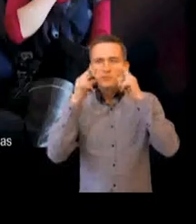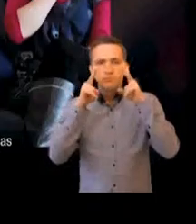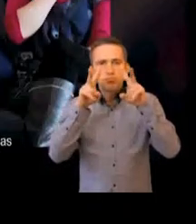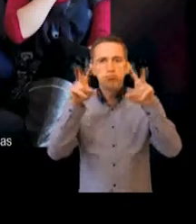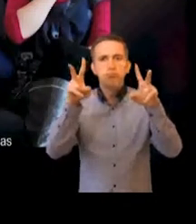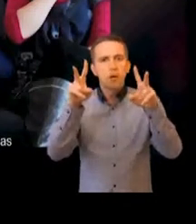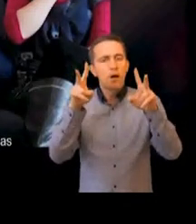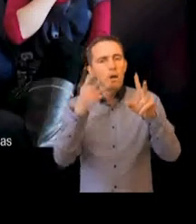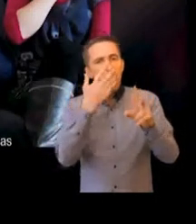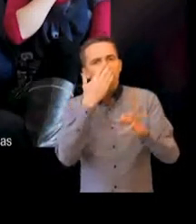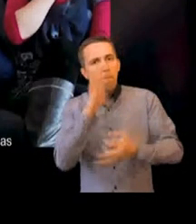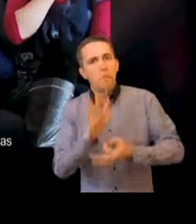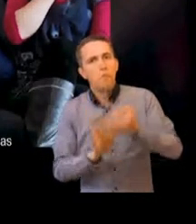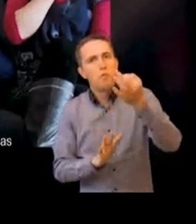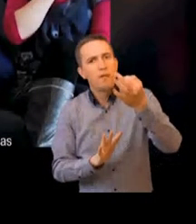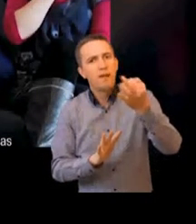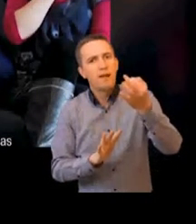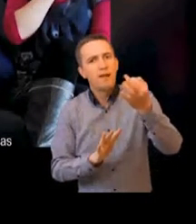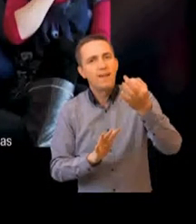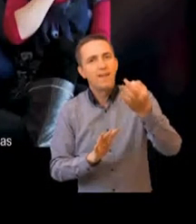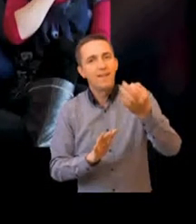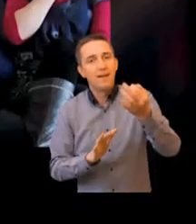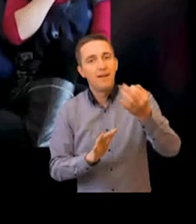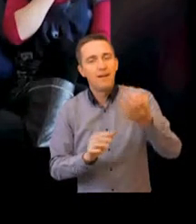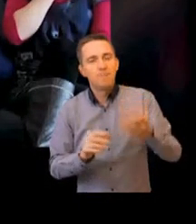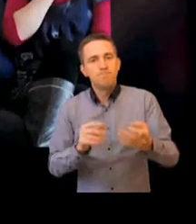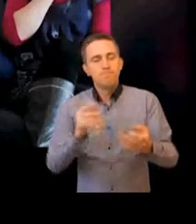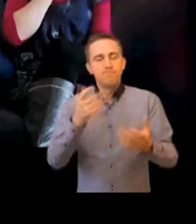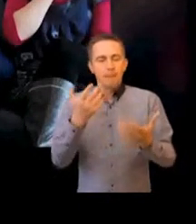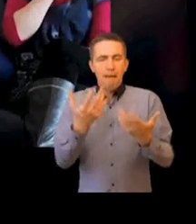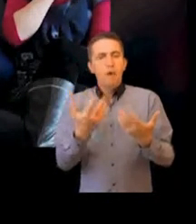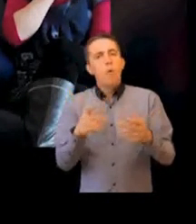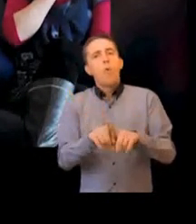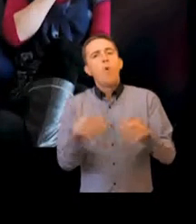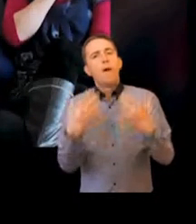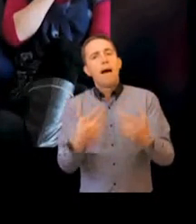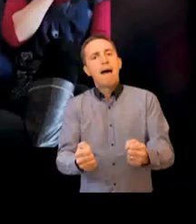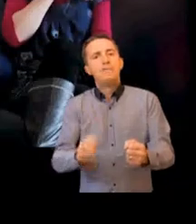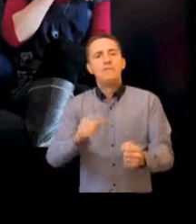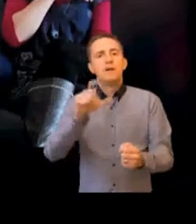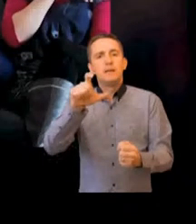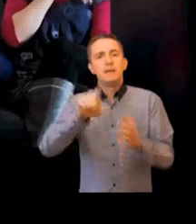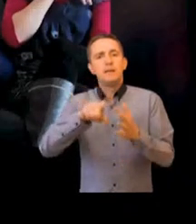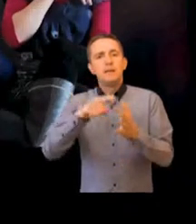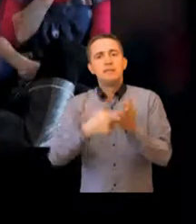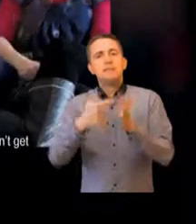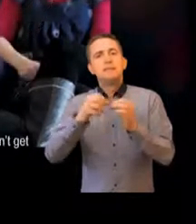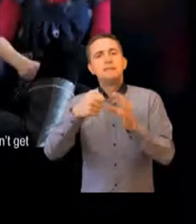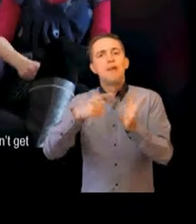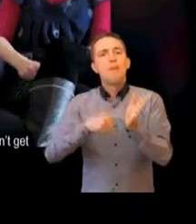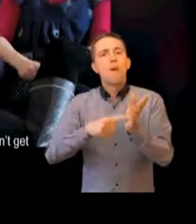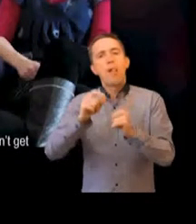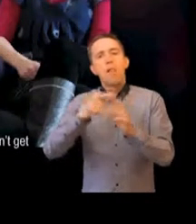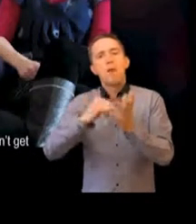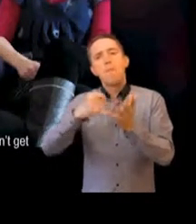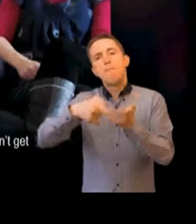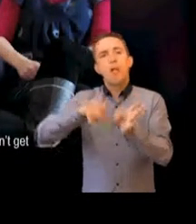is huge. Fantastic. It's huge because she couldn't, she was totally dependent